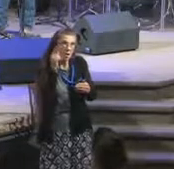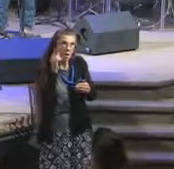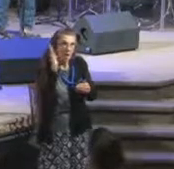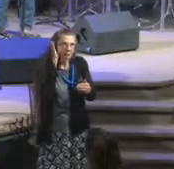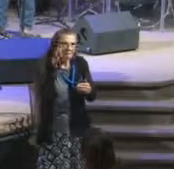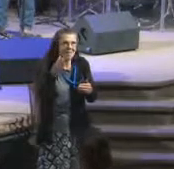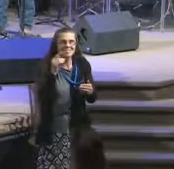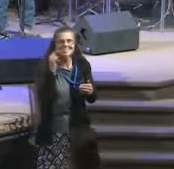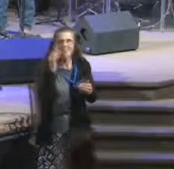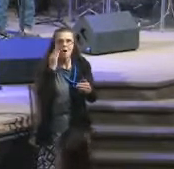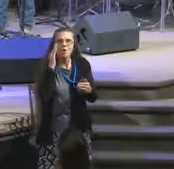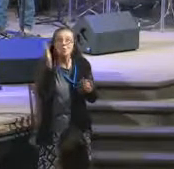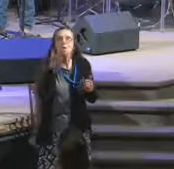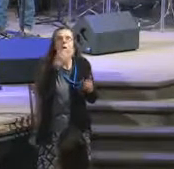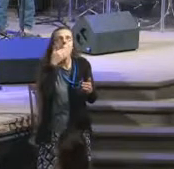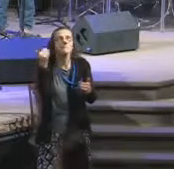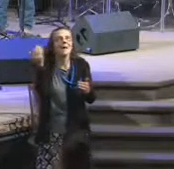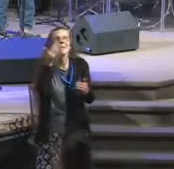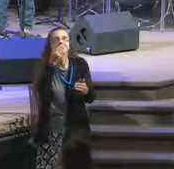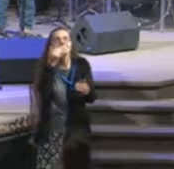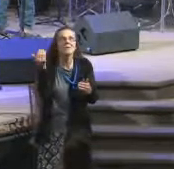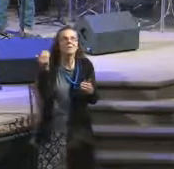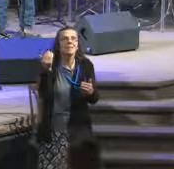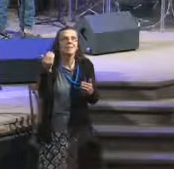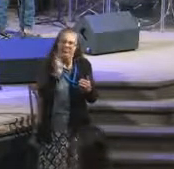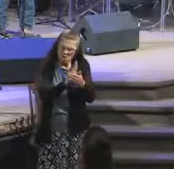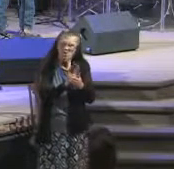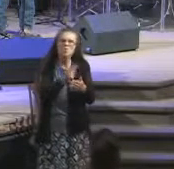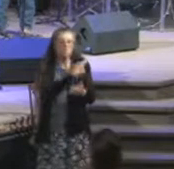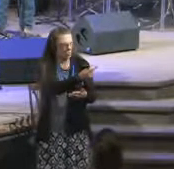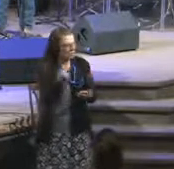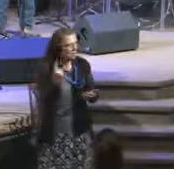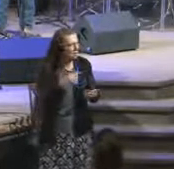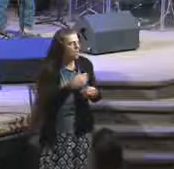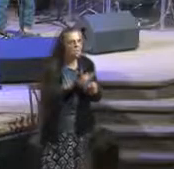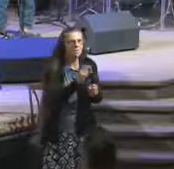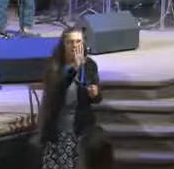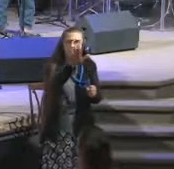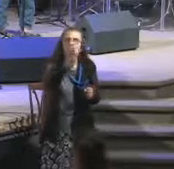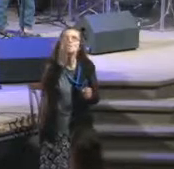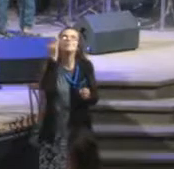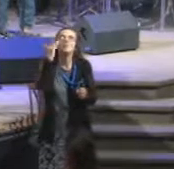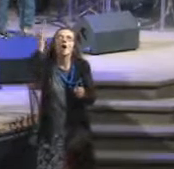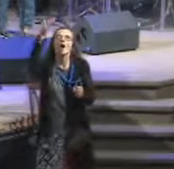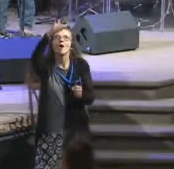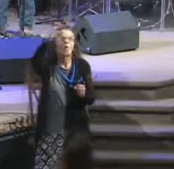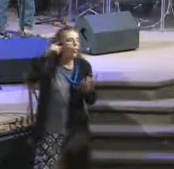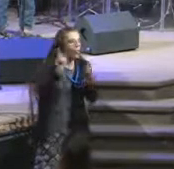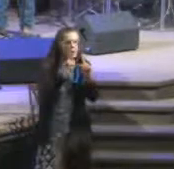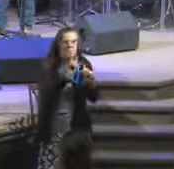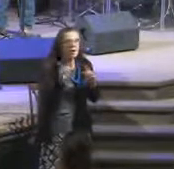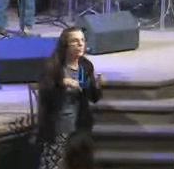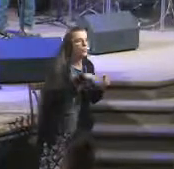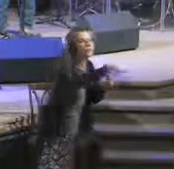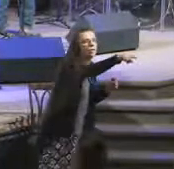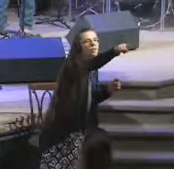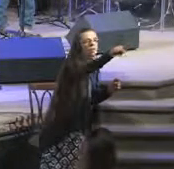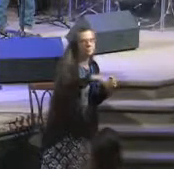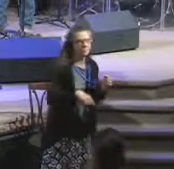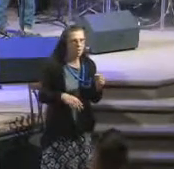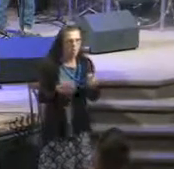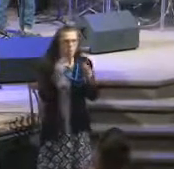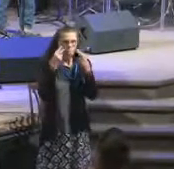us know you better. And may you use us to make you known wherever we go. Watch over